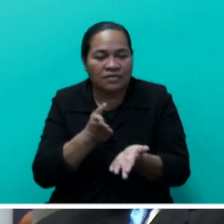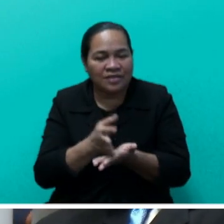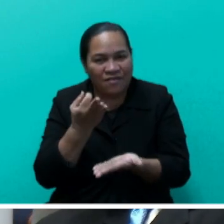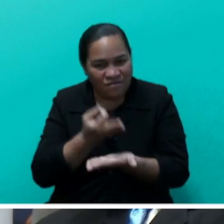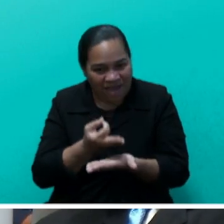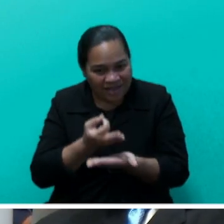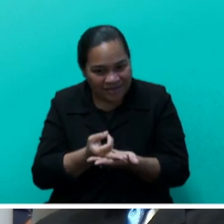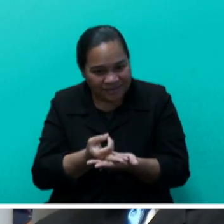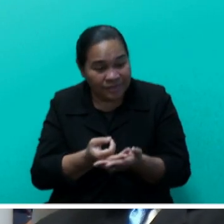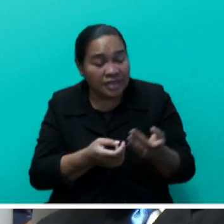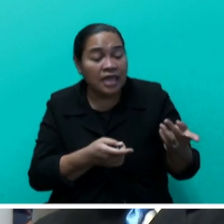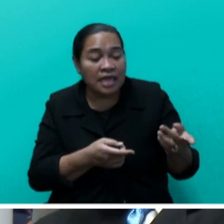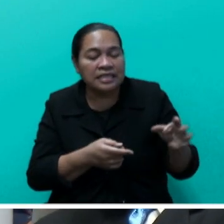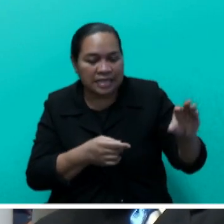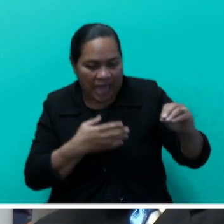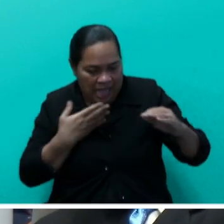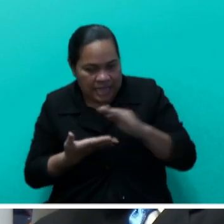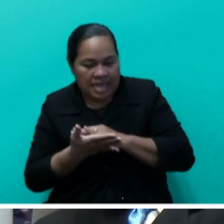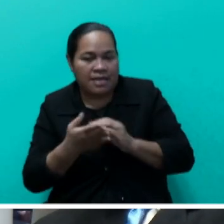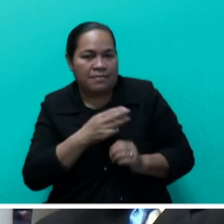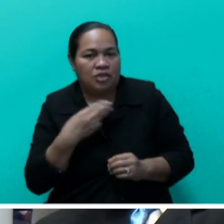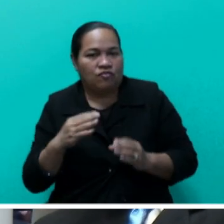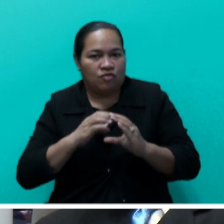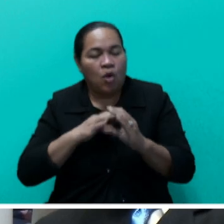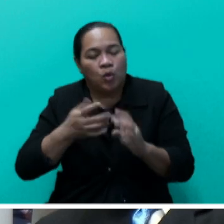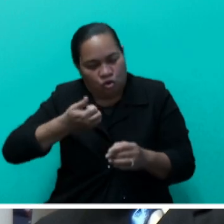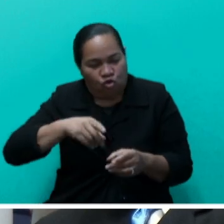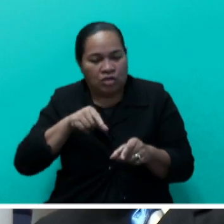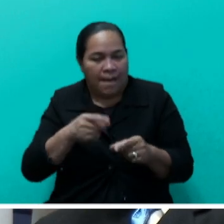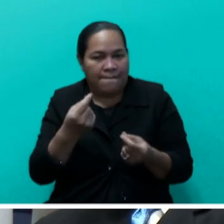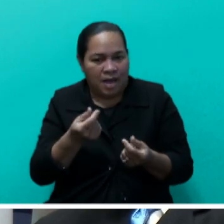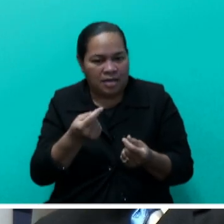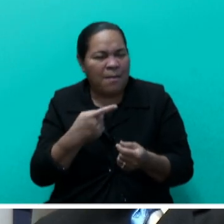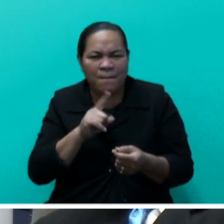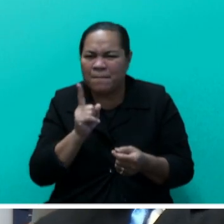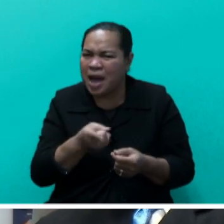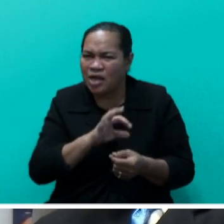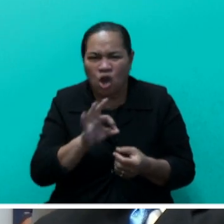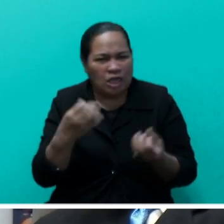that actually sits in the Ministry of Communications. We are using that fund, but it's not enough, sir.